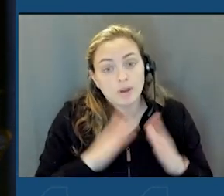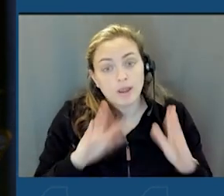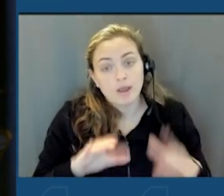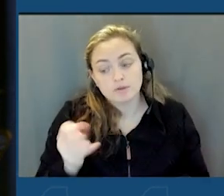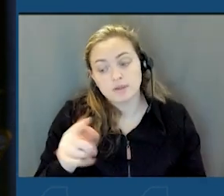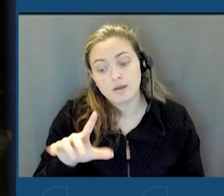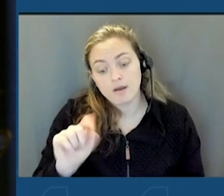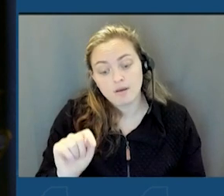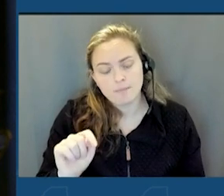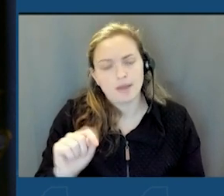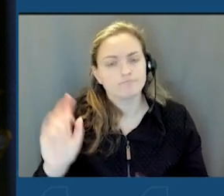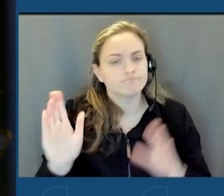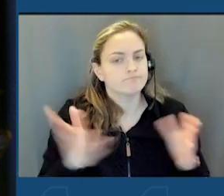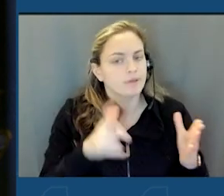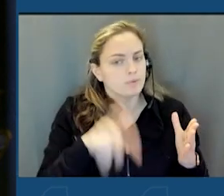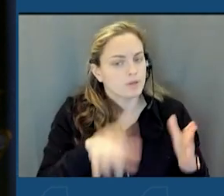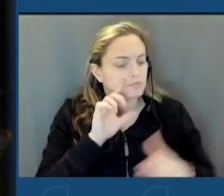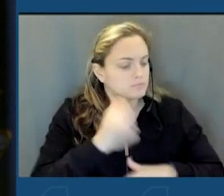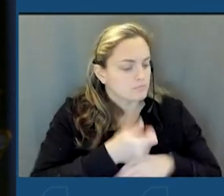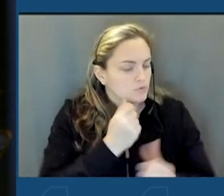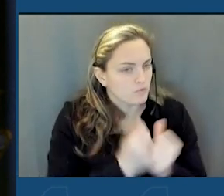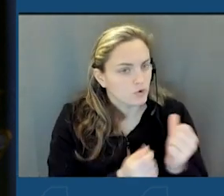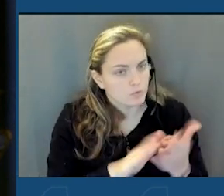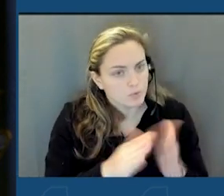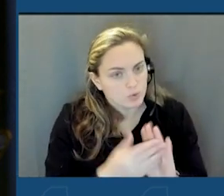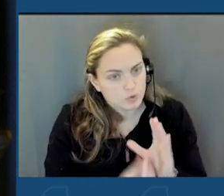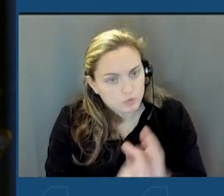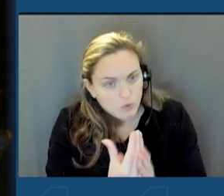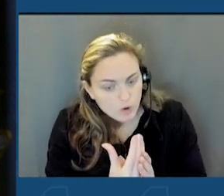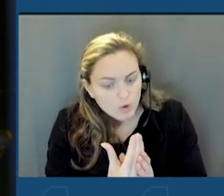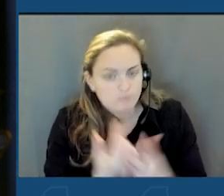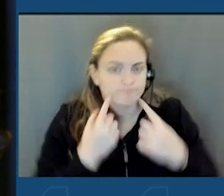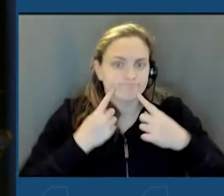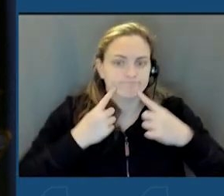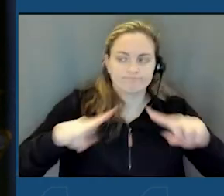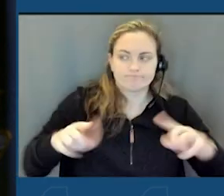is the plan we need for our communities to grow and thrive here,